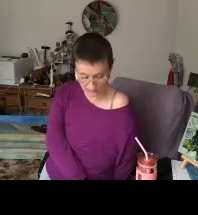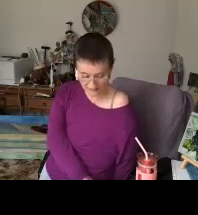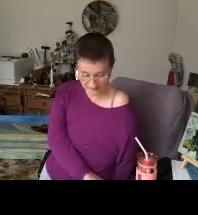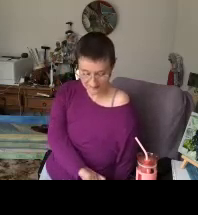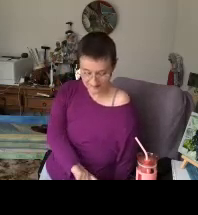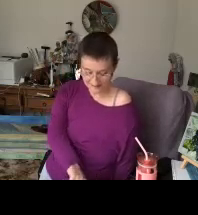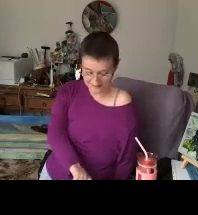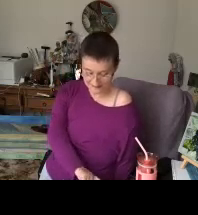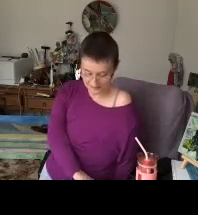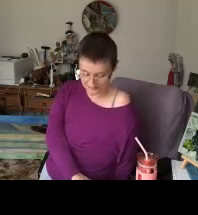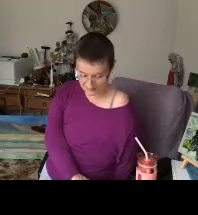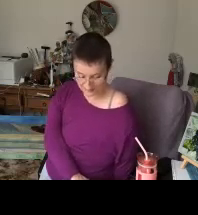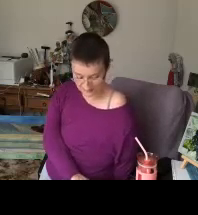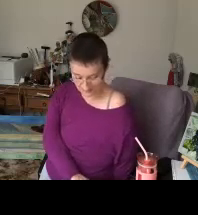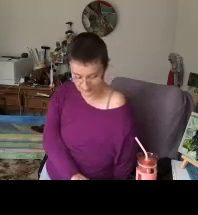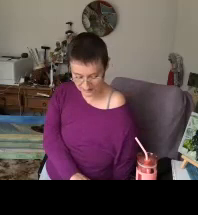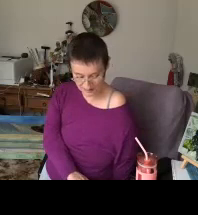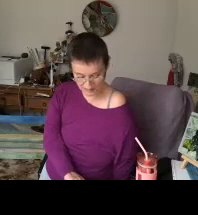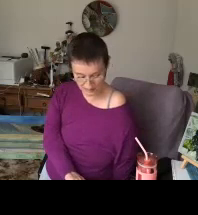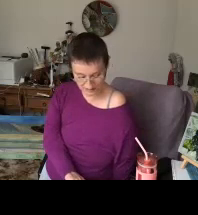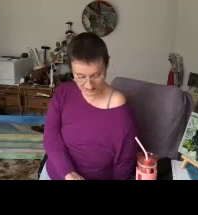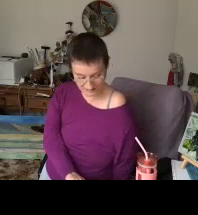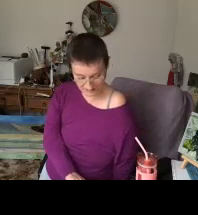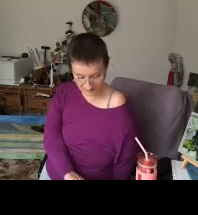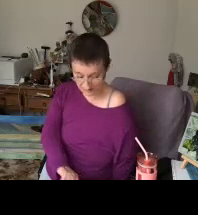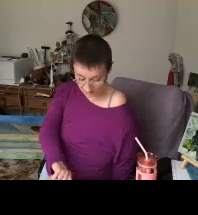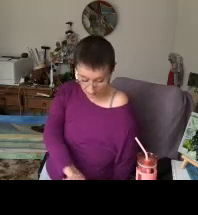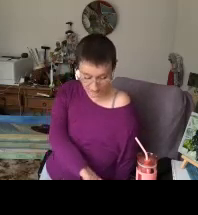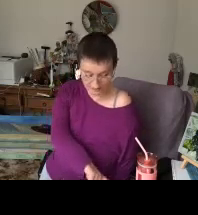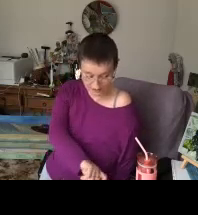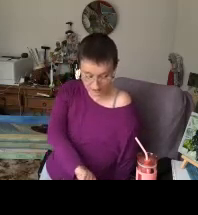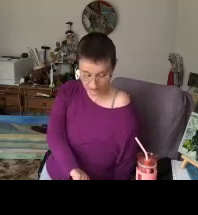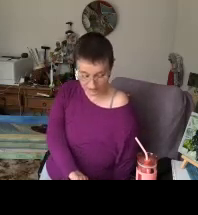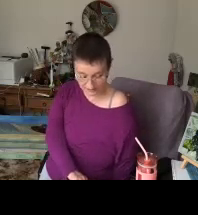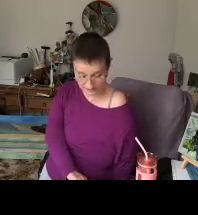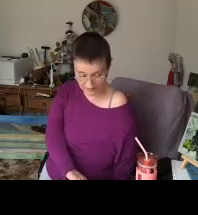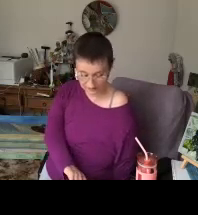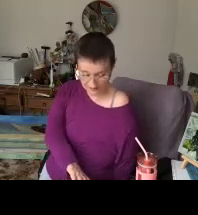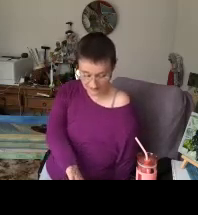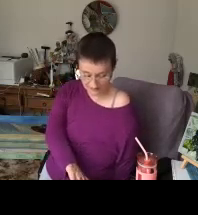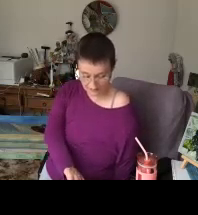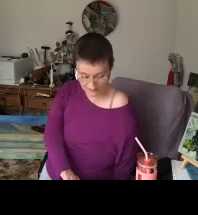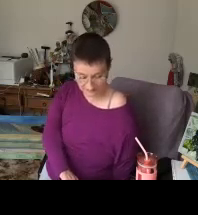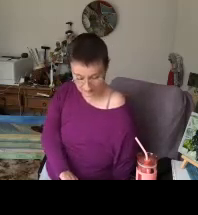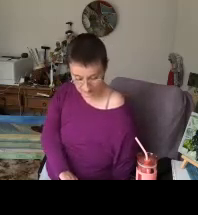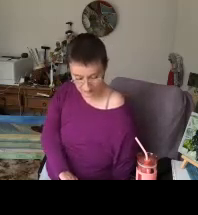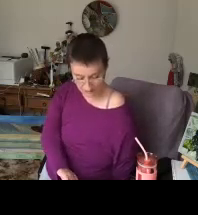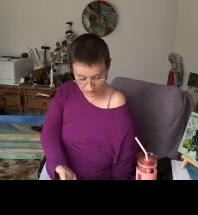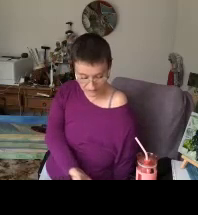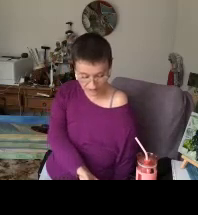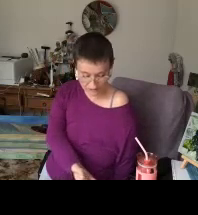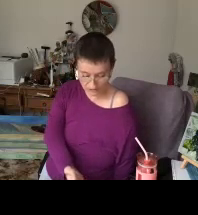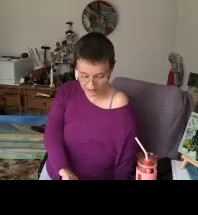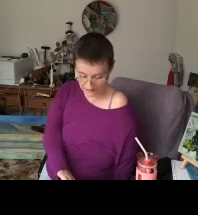Football Club. And there we are, painting his portrait in the city. And there's always an audience, and